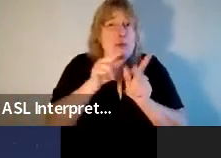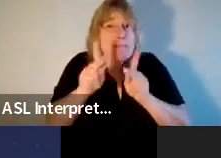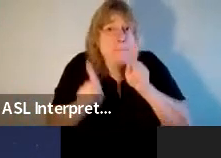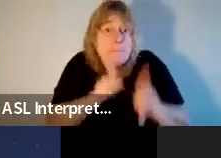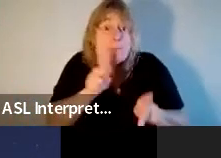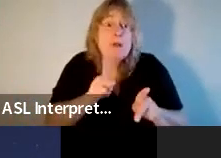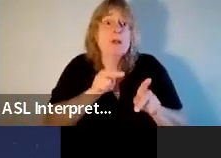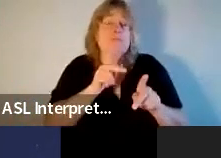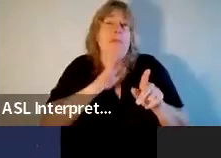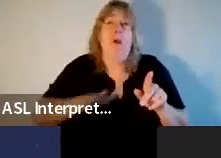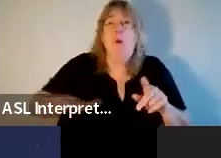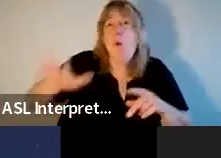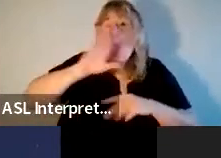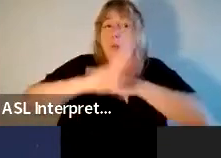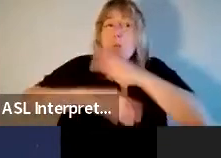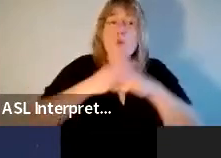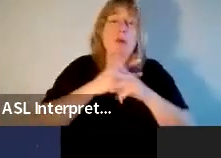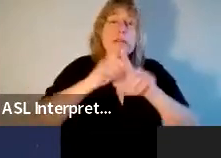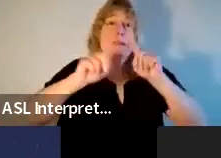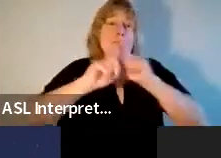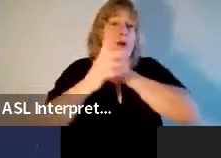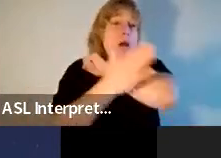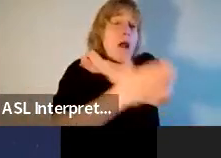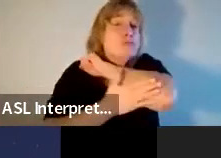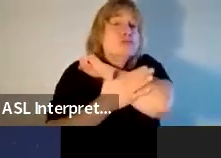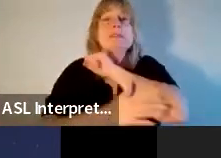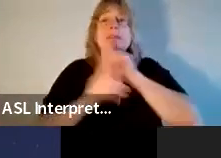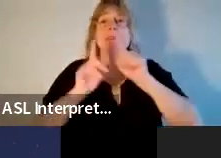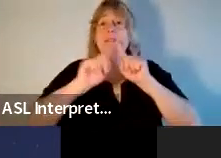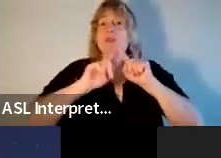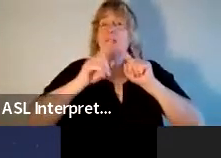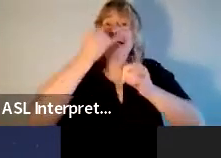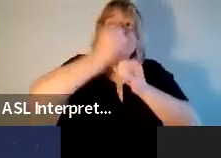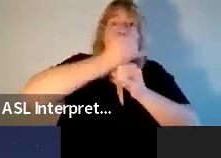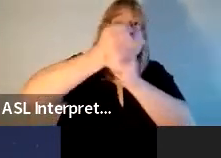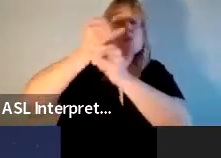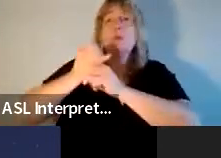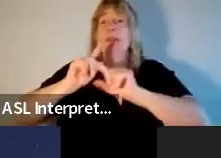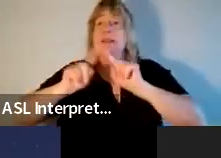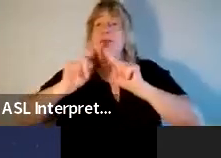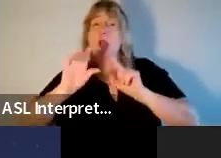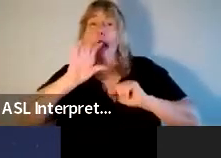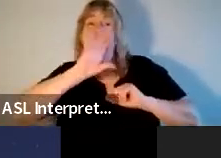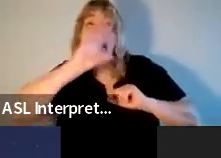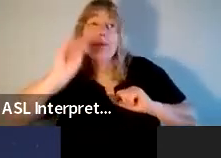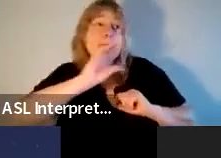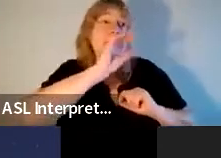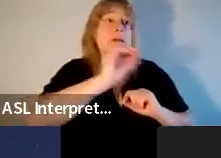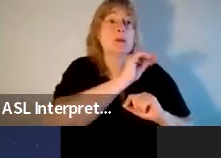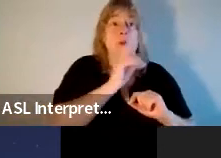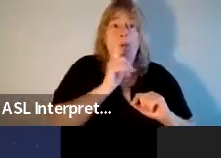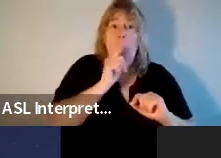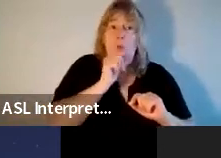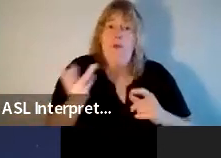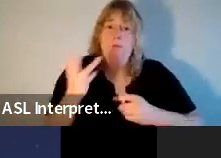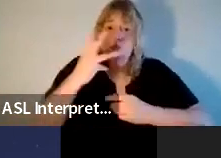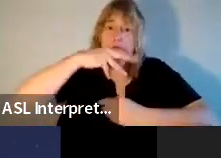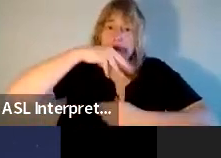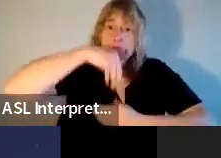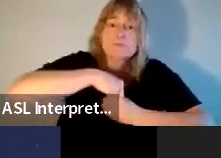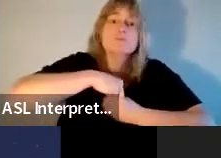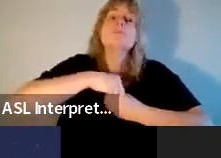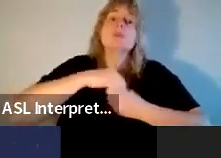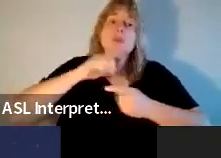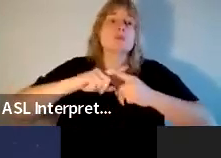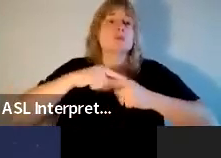countries and in hundreds of institutes and companies who have contributed to fabricating pieces and design work